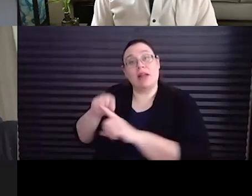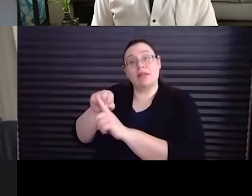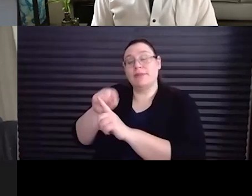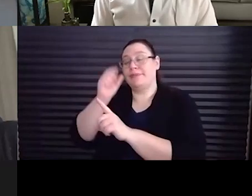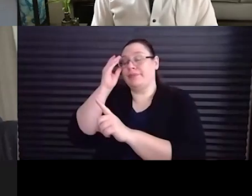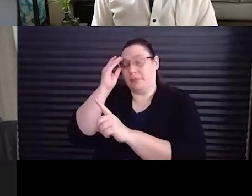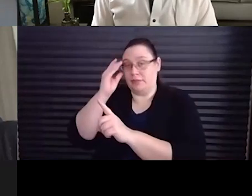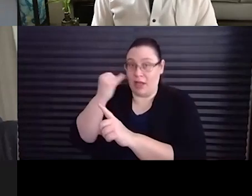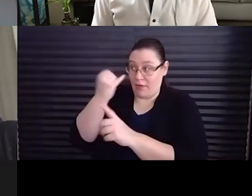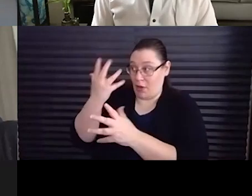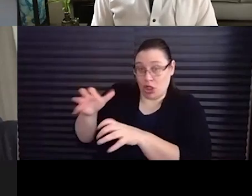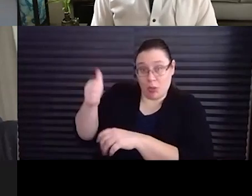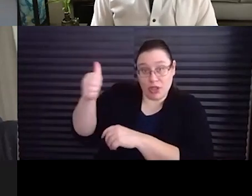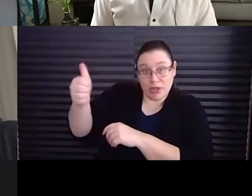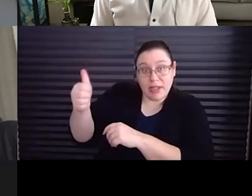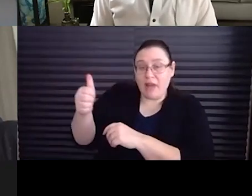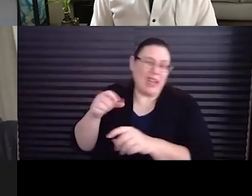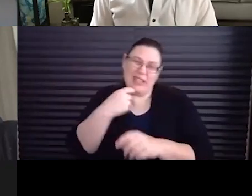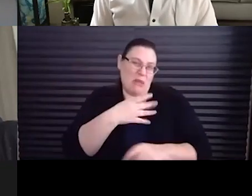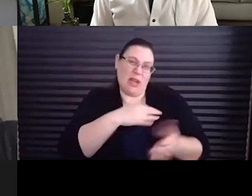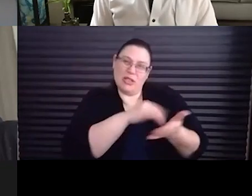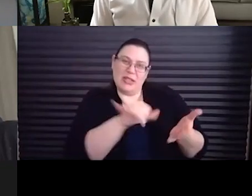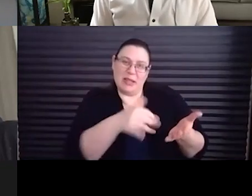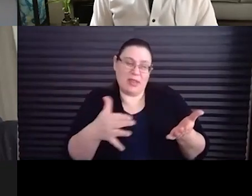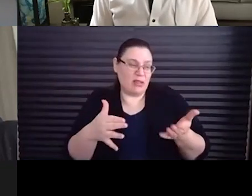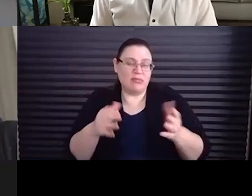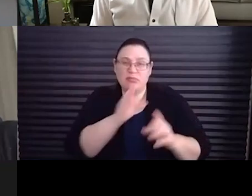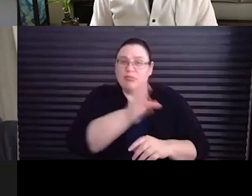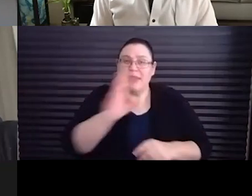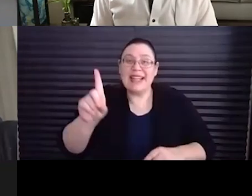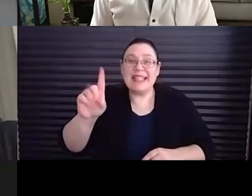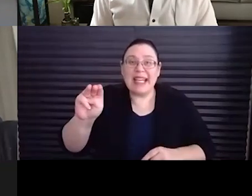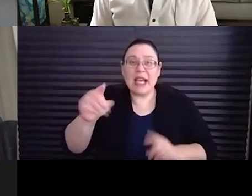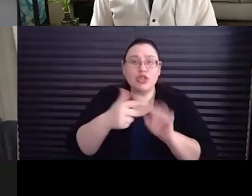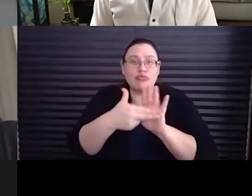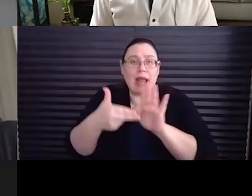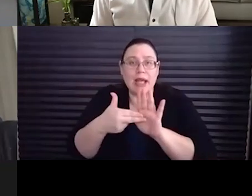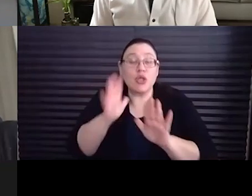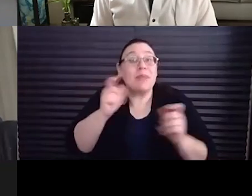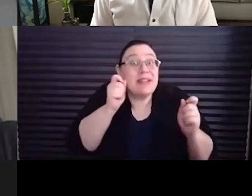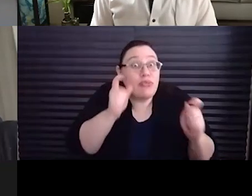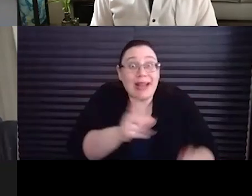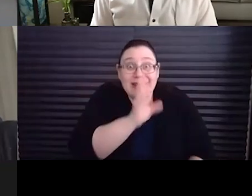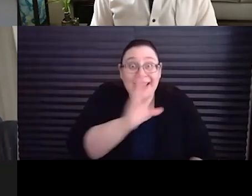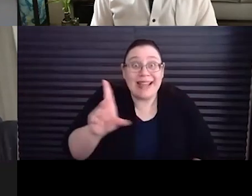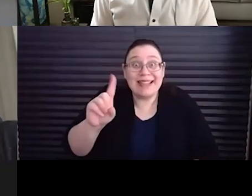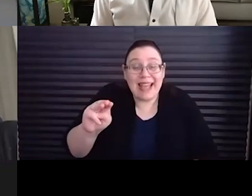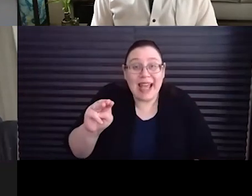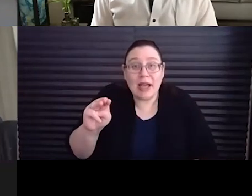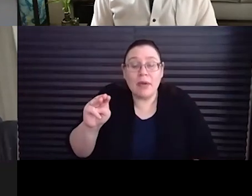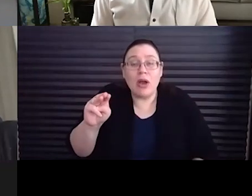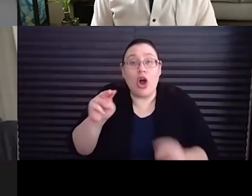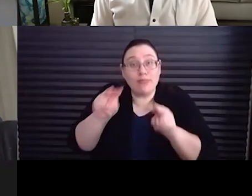you want to do this on your own, and my students as well, start DMing brands. You'll be surprised. These DMs are monitored on social, and you'll